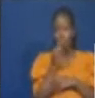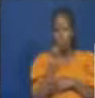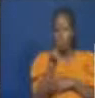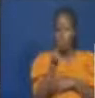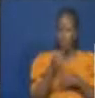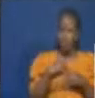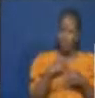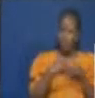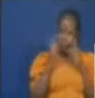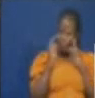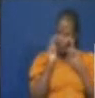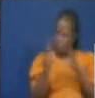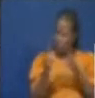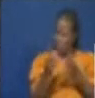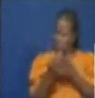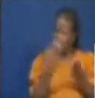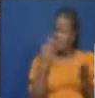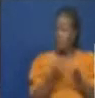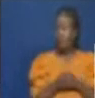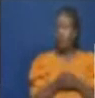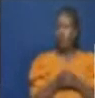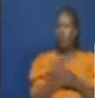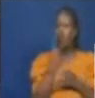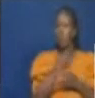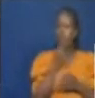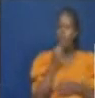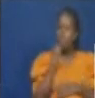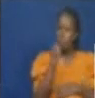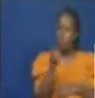Yes. Tell us, who is Florence